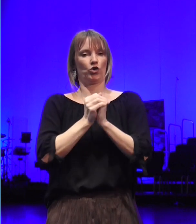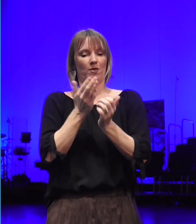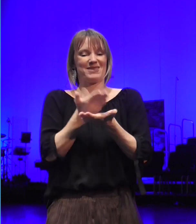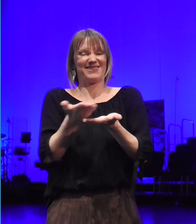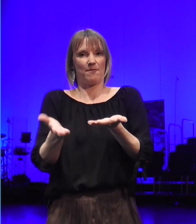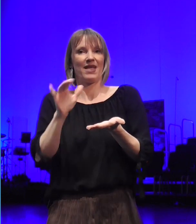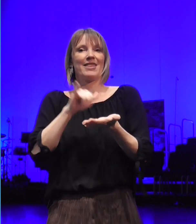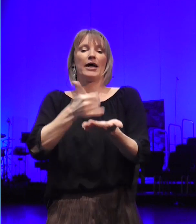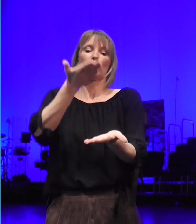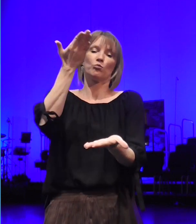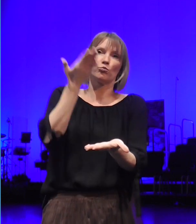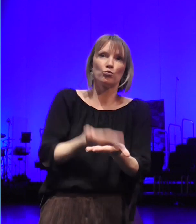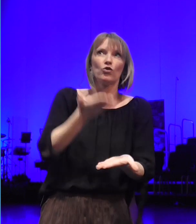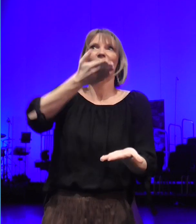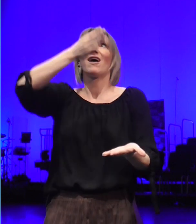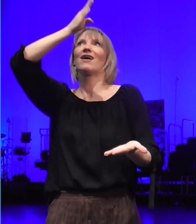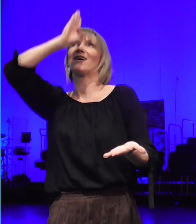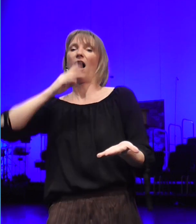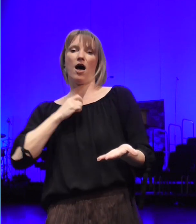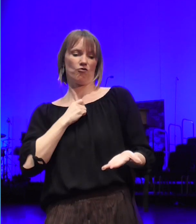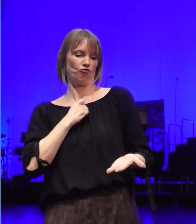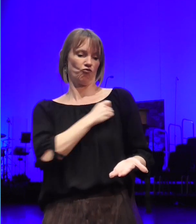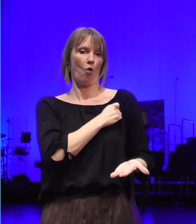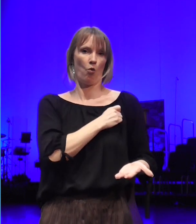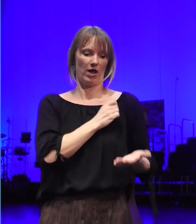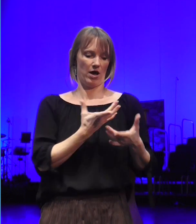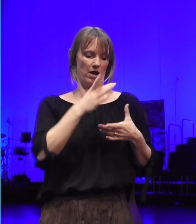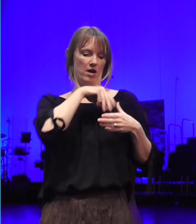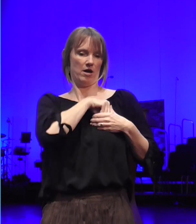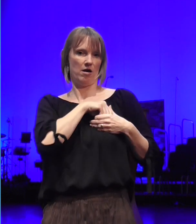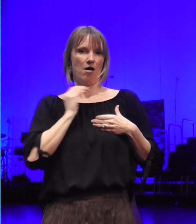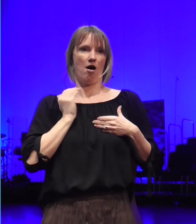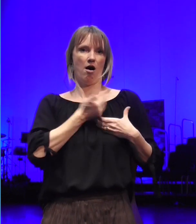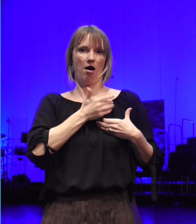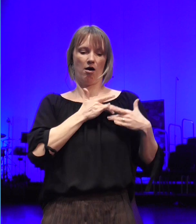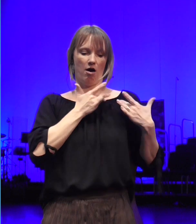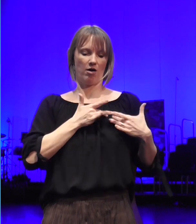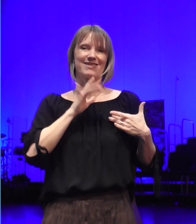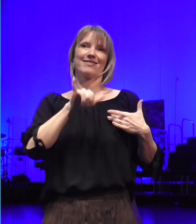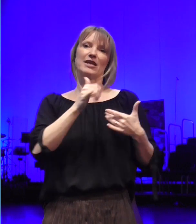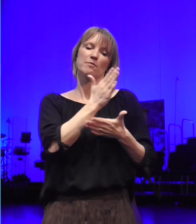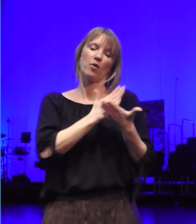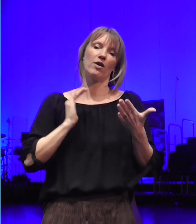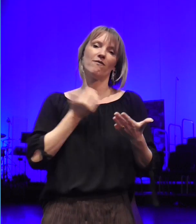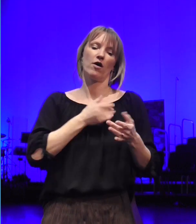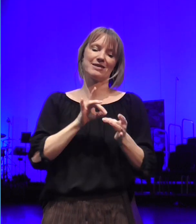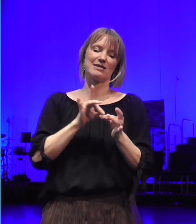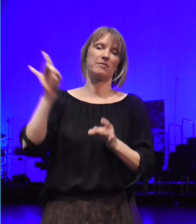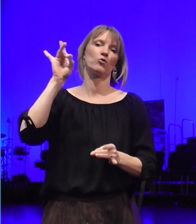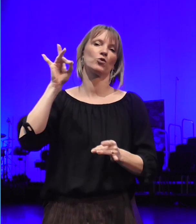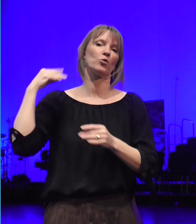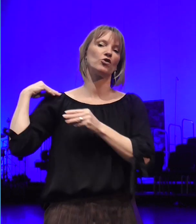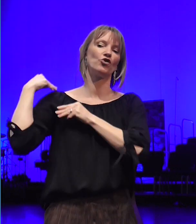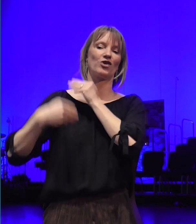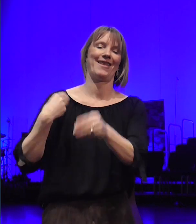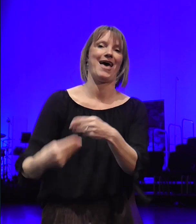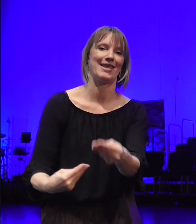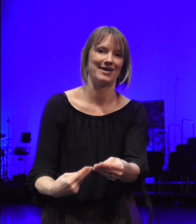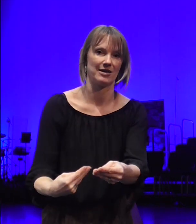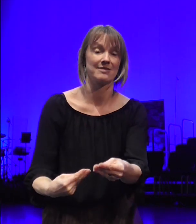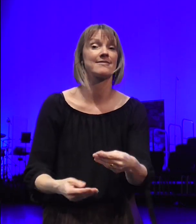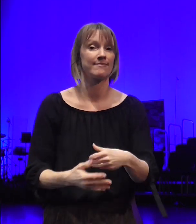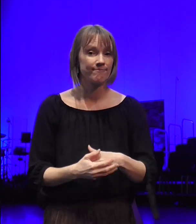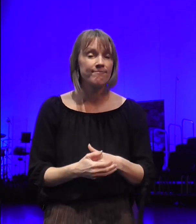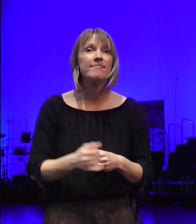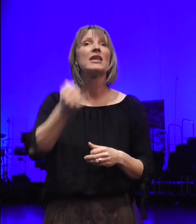that God has written this in our hearts. It's part of our spiritual genetics. And if we think back